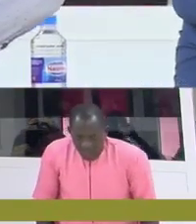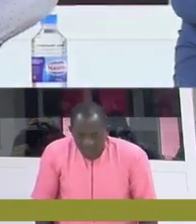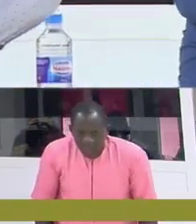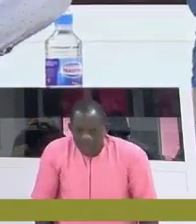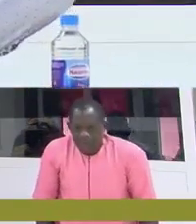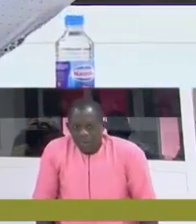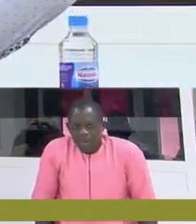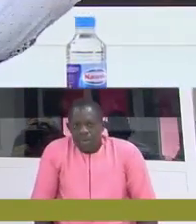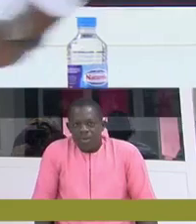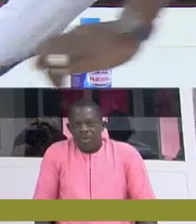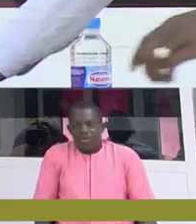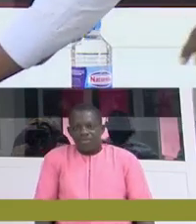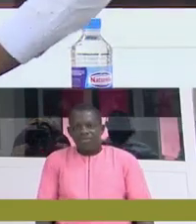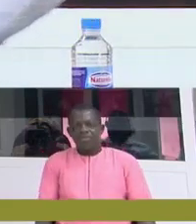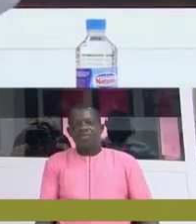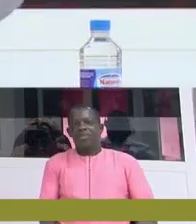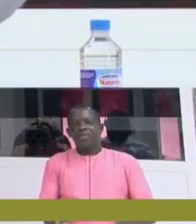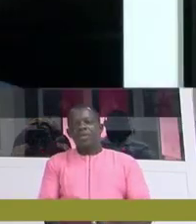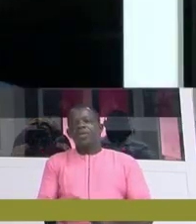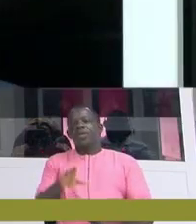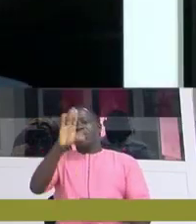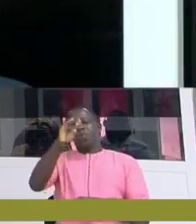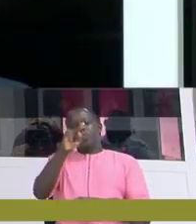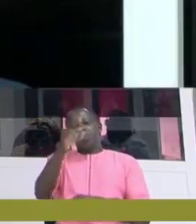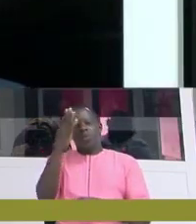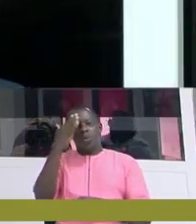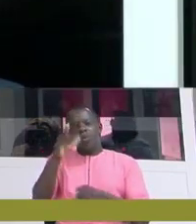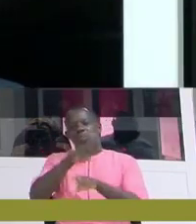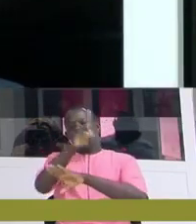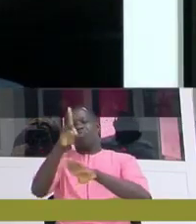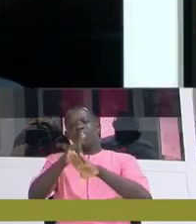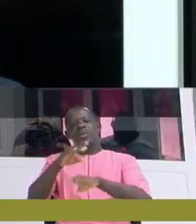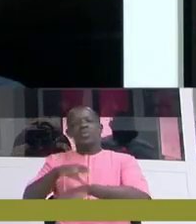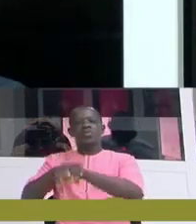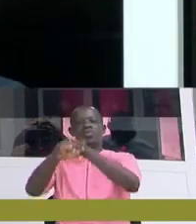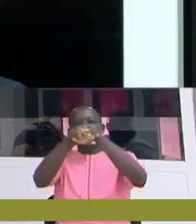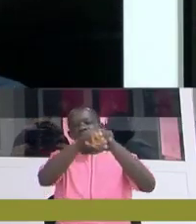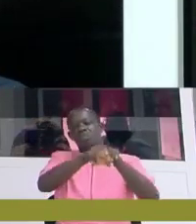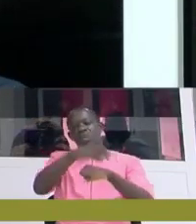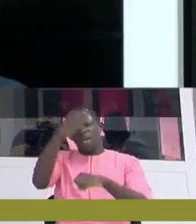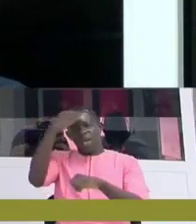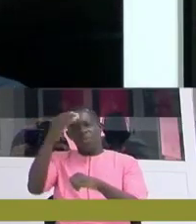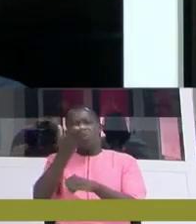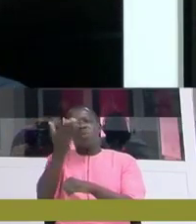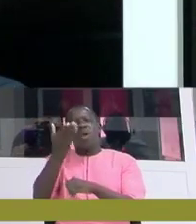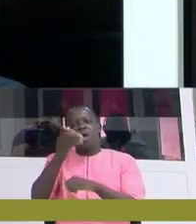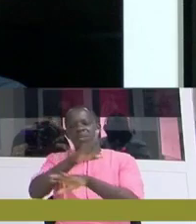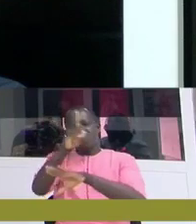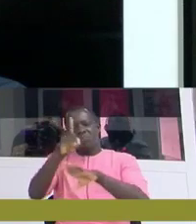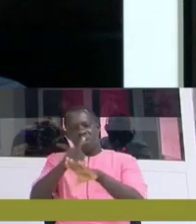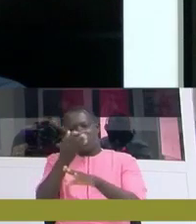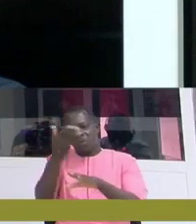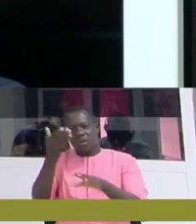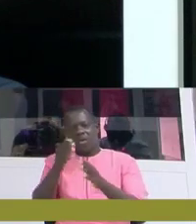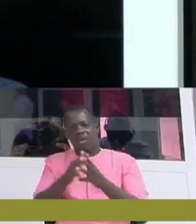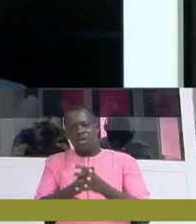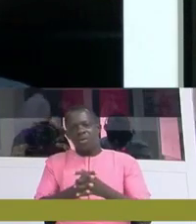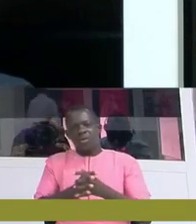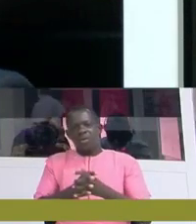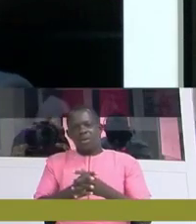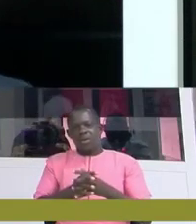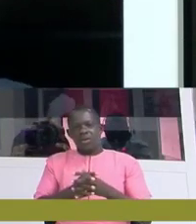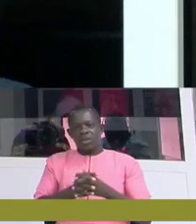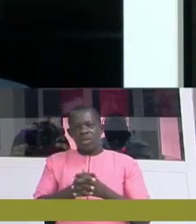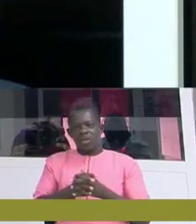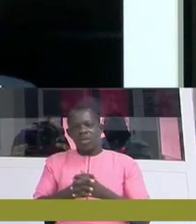Do you know where they went with the head? Yalo ne yewo kungo samba damembang. Mbafuta lo dafanana ninkombo tala sa ndia mo